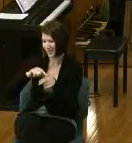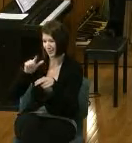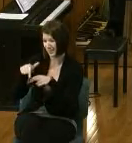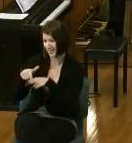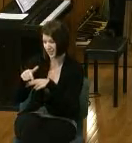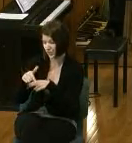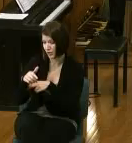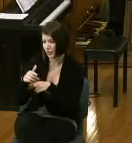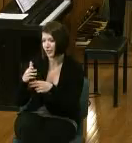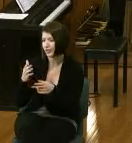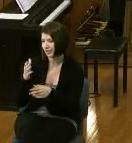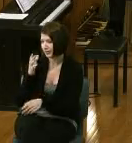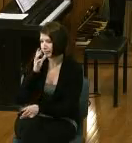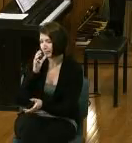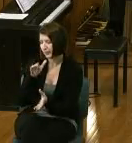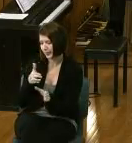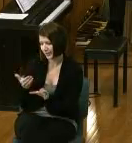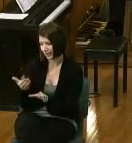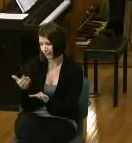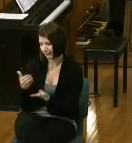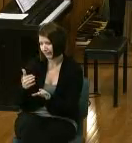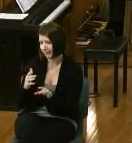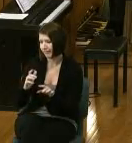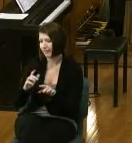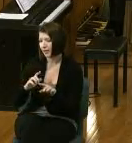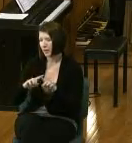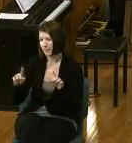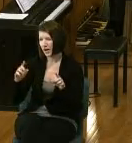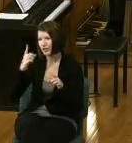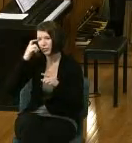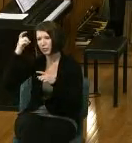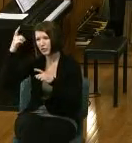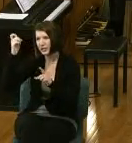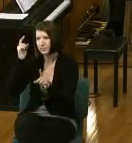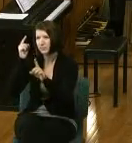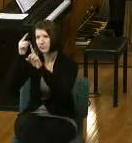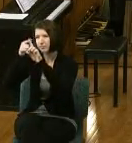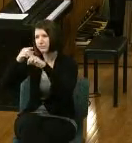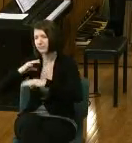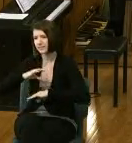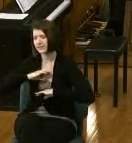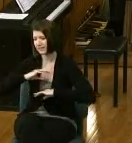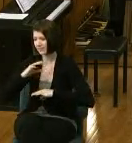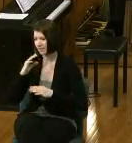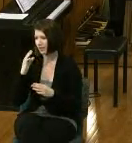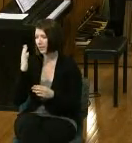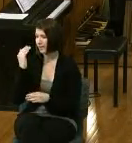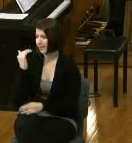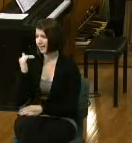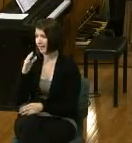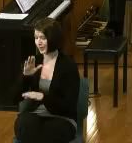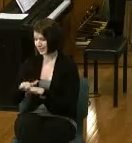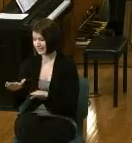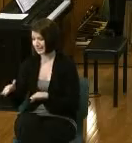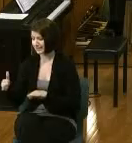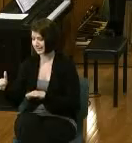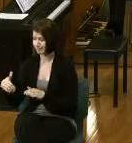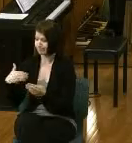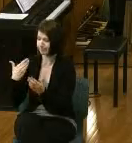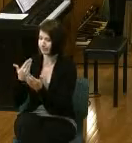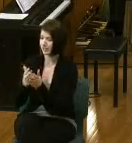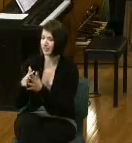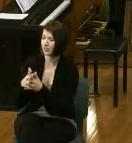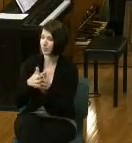dreams had been fulfilled. She had brought her two young children to America, and they had all the